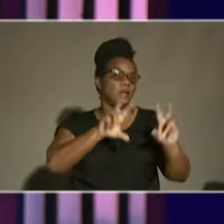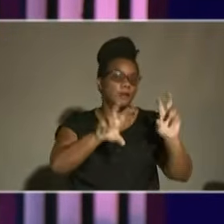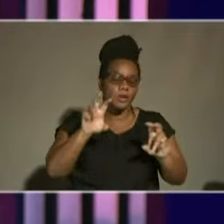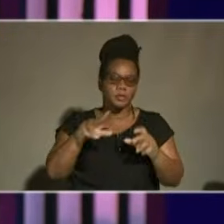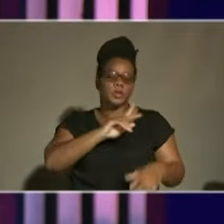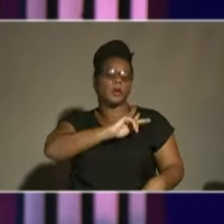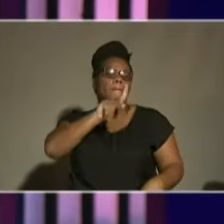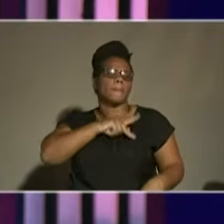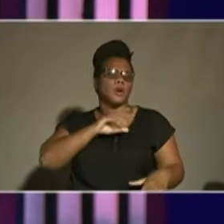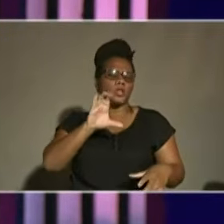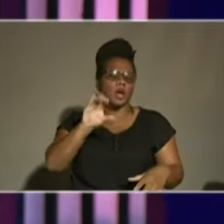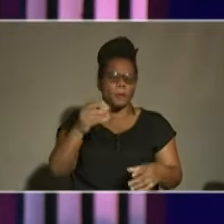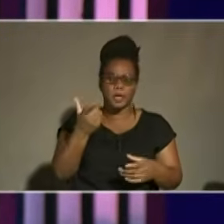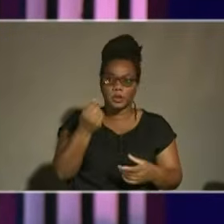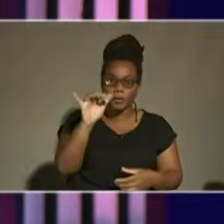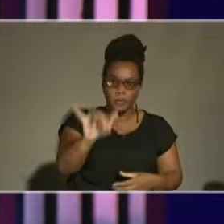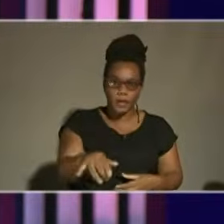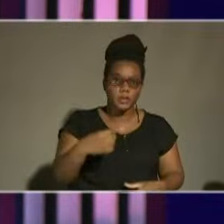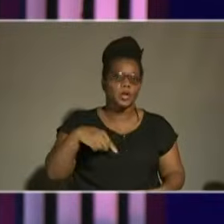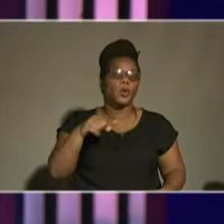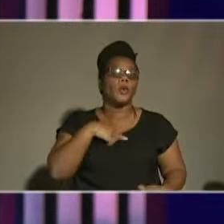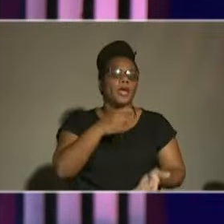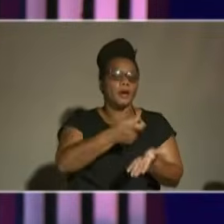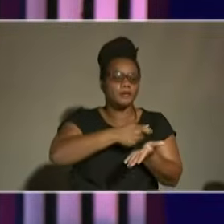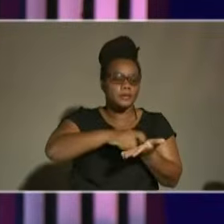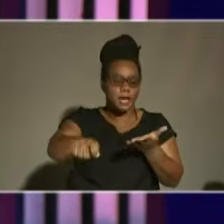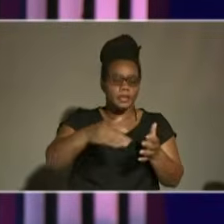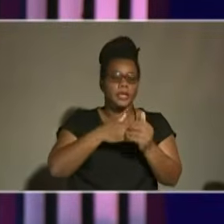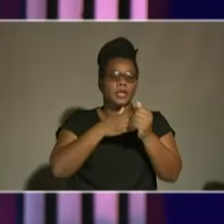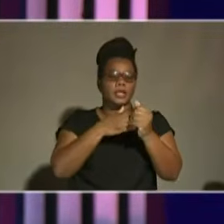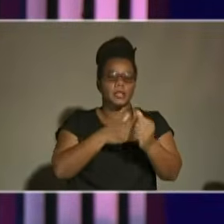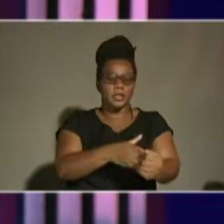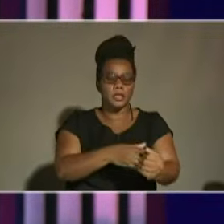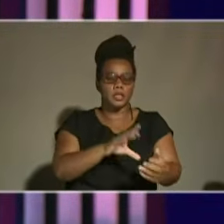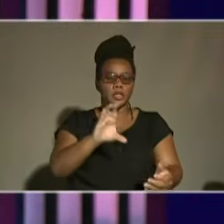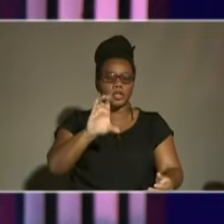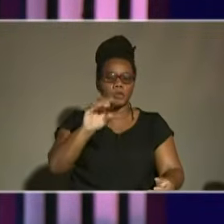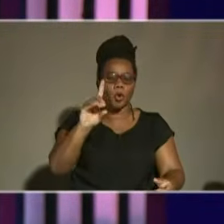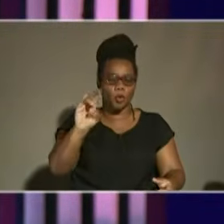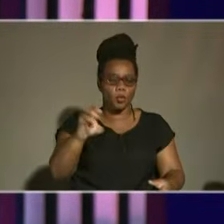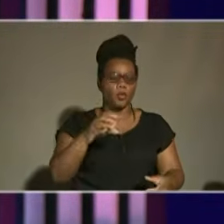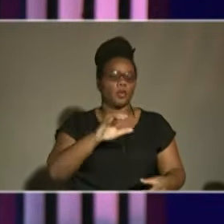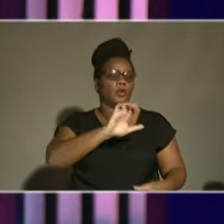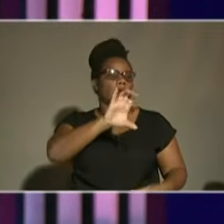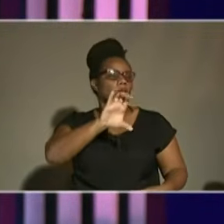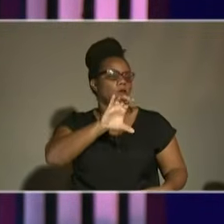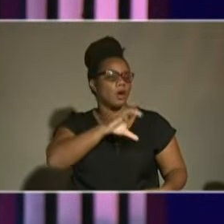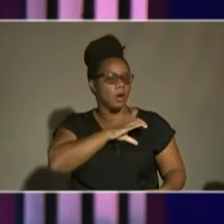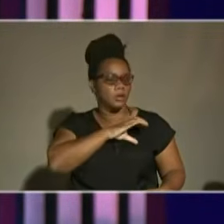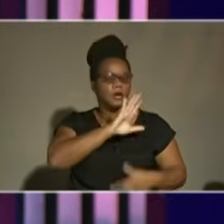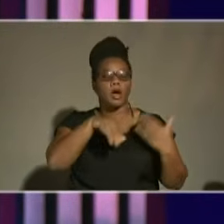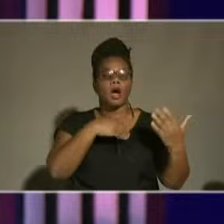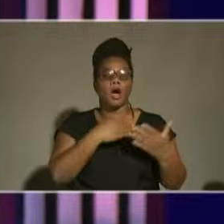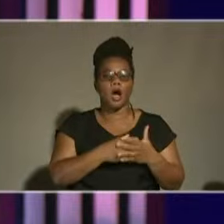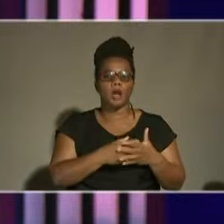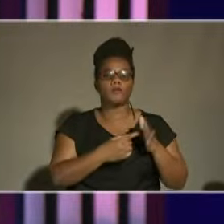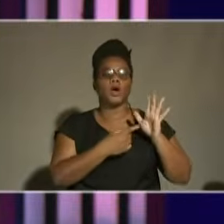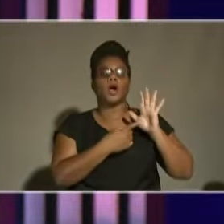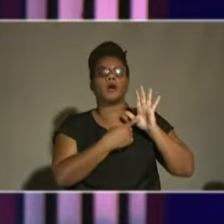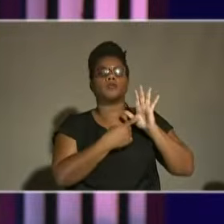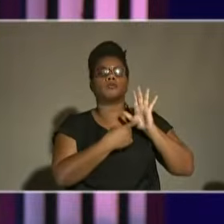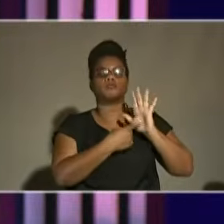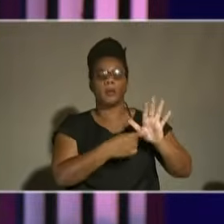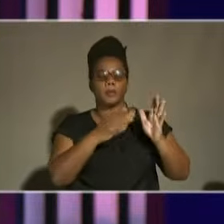company. We have signed the Leadership Code of Conduct developed by Integrity Commission. All of our spokespersons and myself have